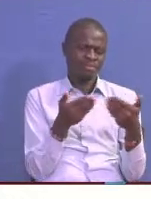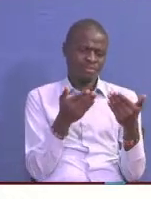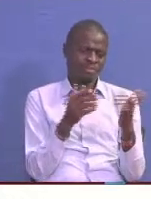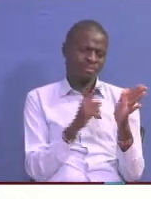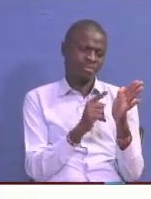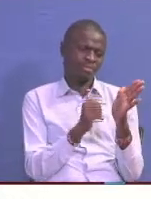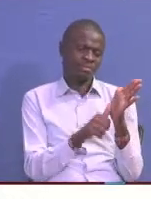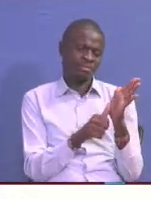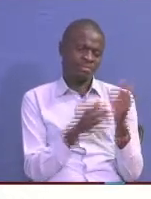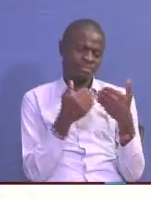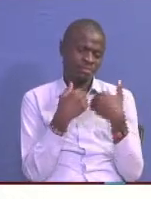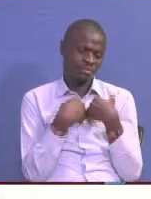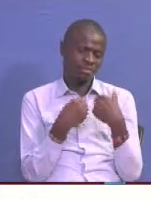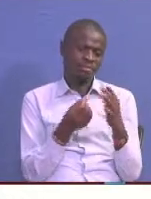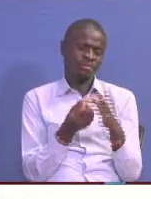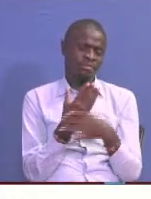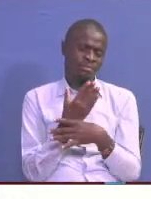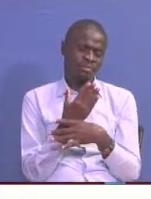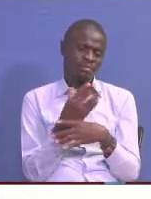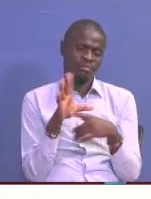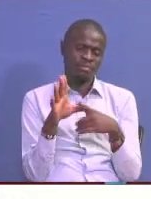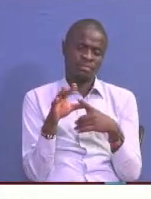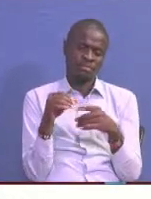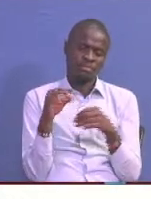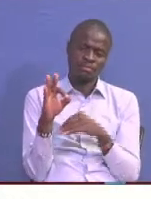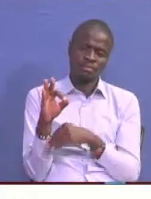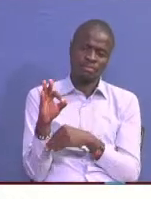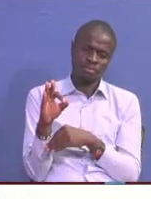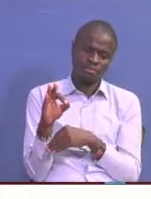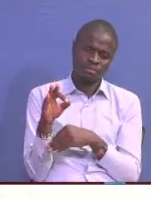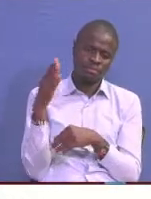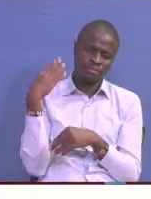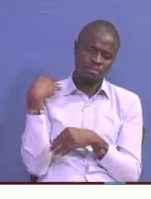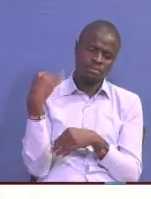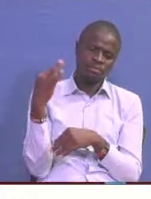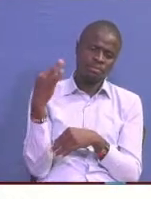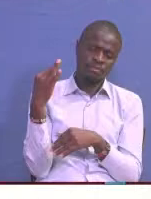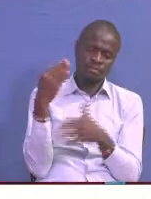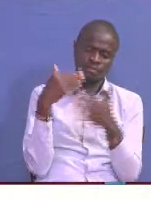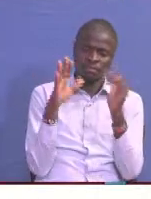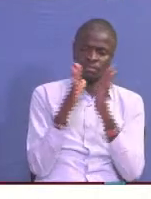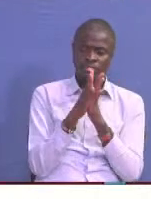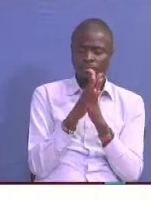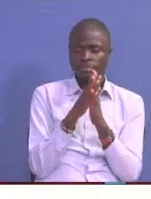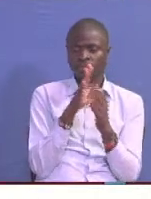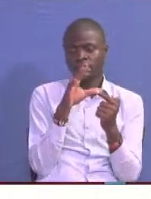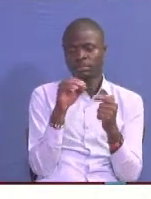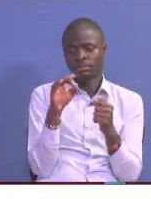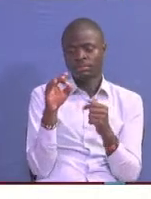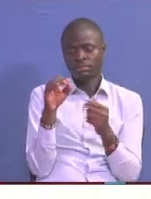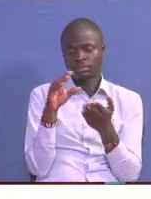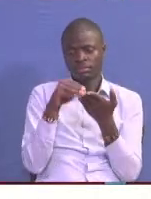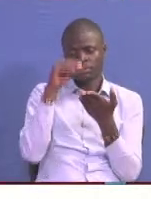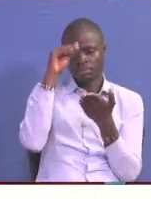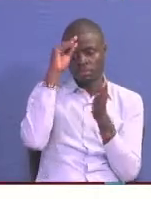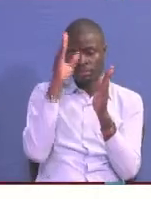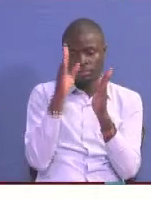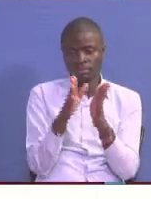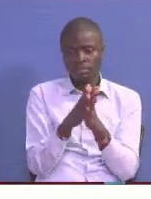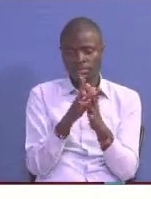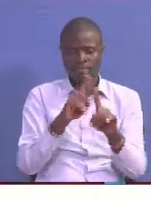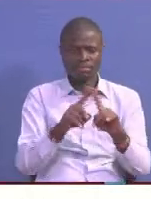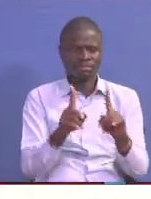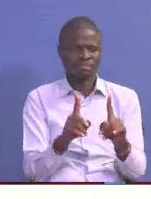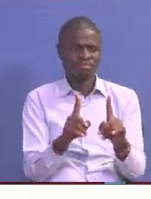said, yes, we have grown in terms of the number of universities and in the terms of students,